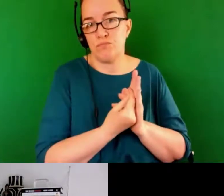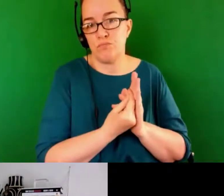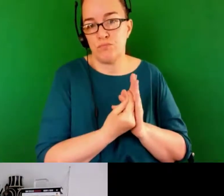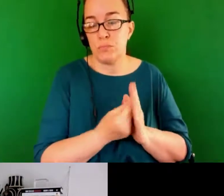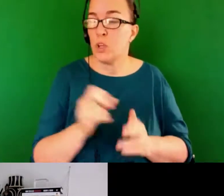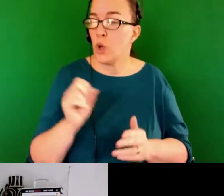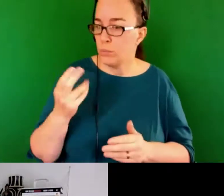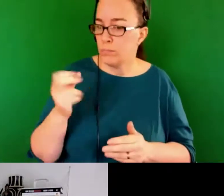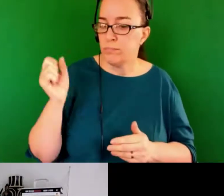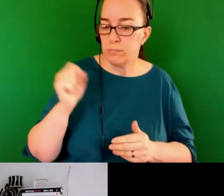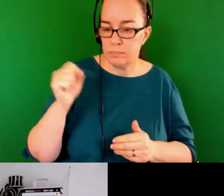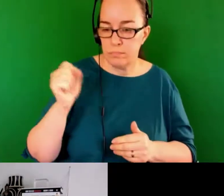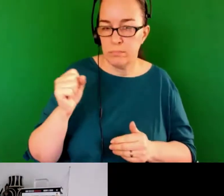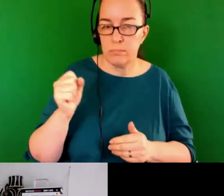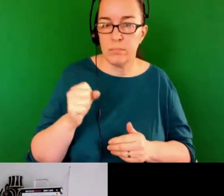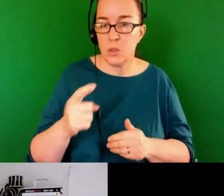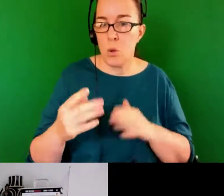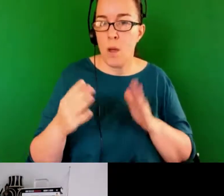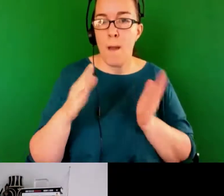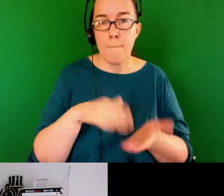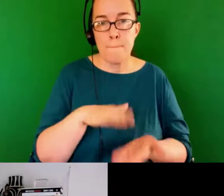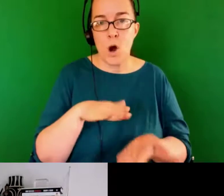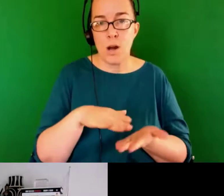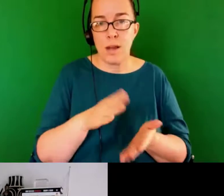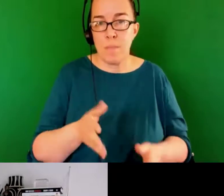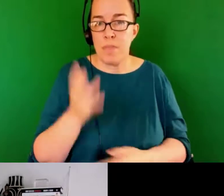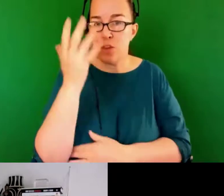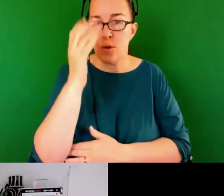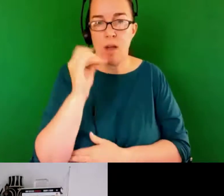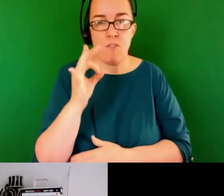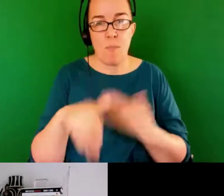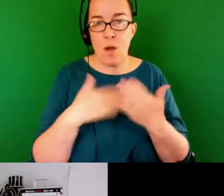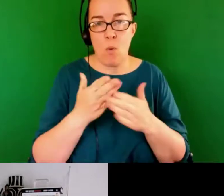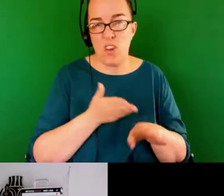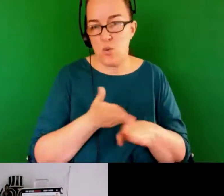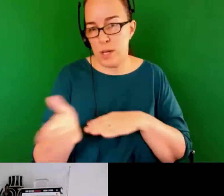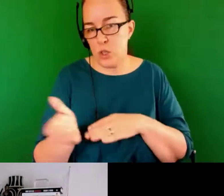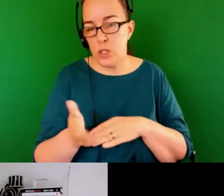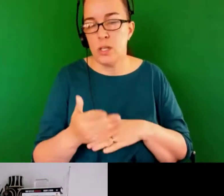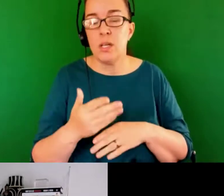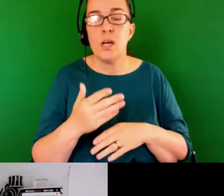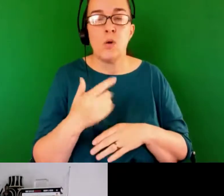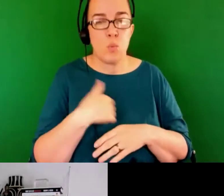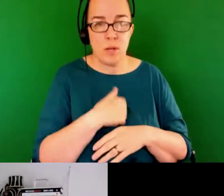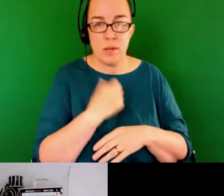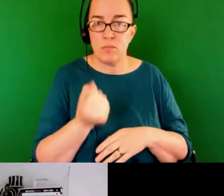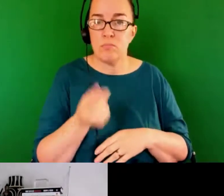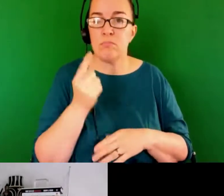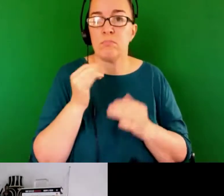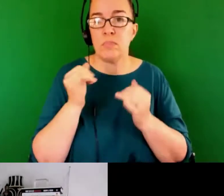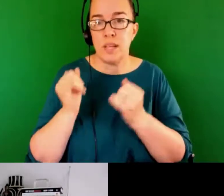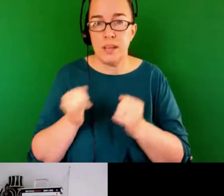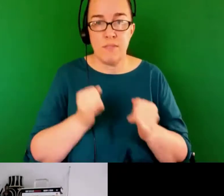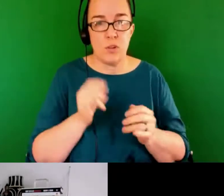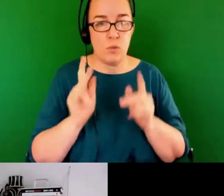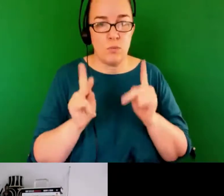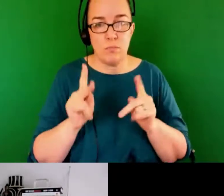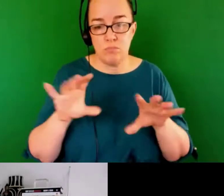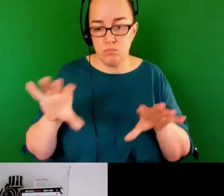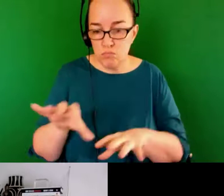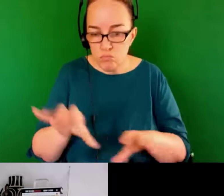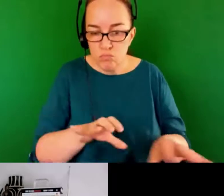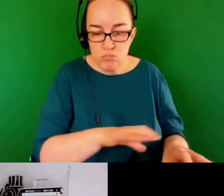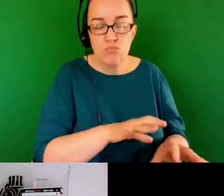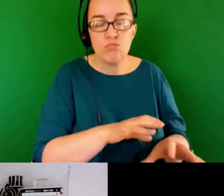Oh, barking up the tree of my whole career. We understand that individual efforts make a huge difference, right?